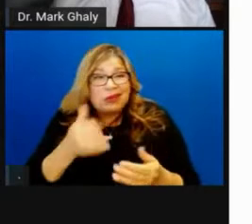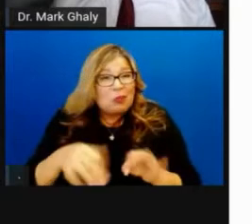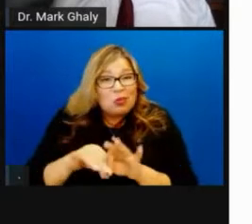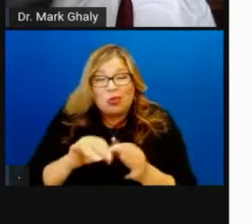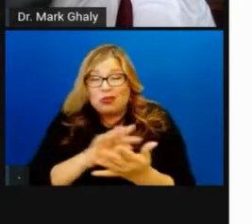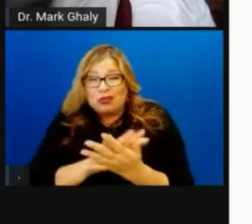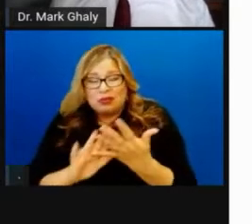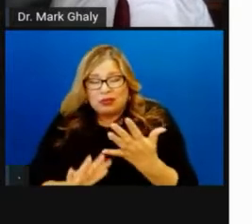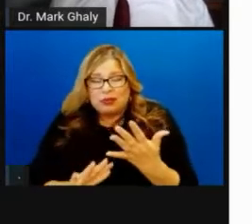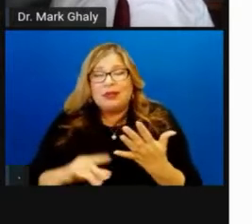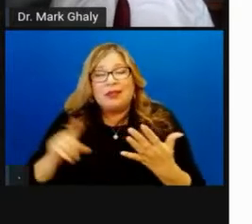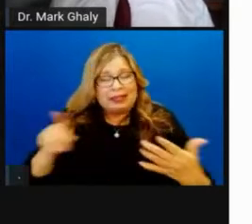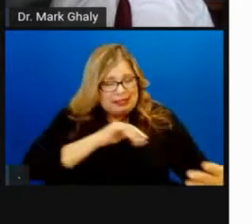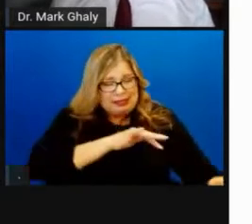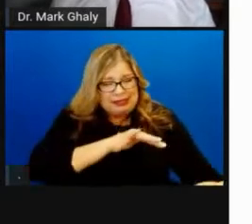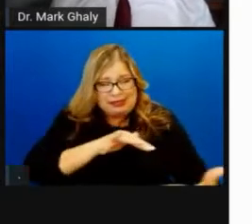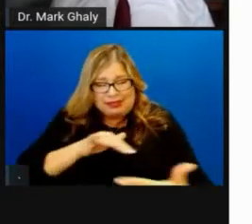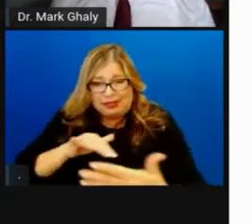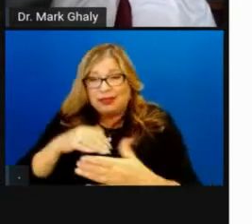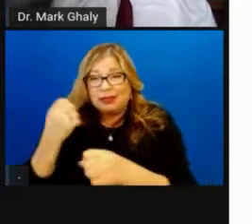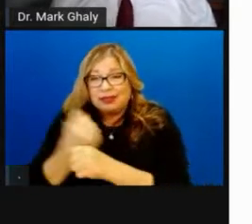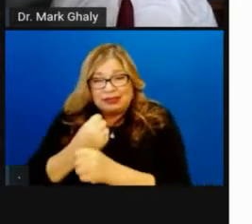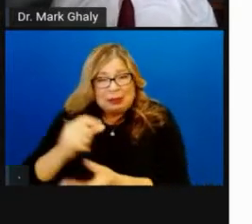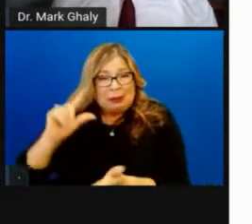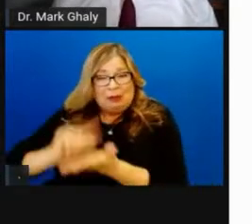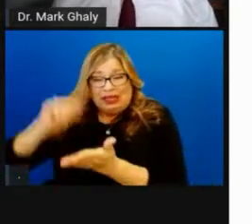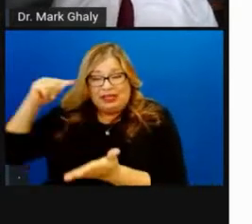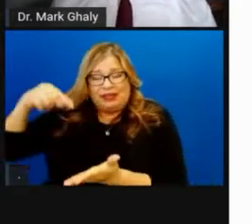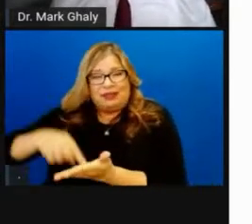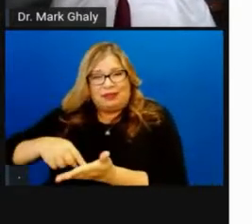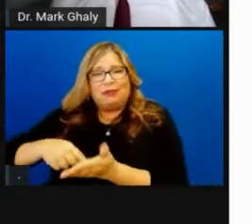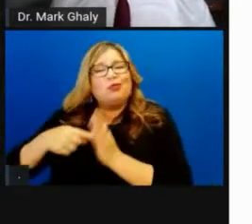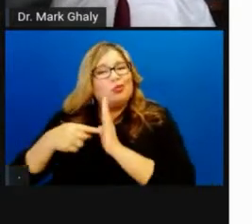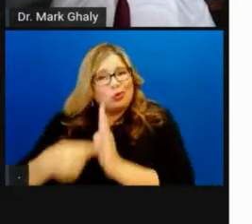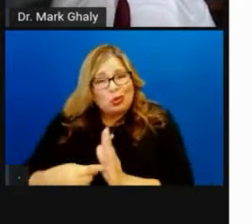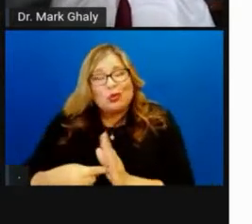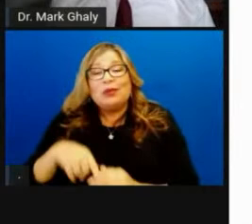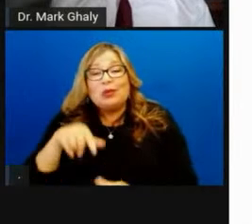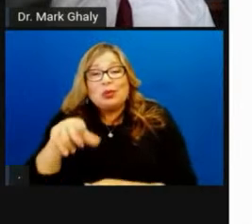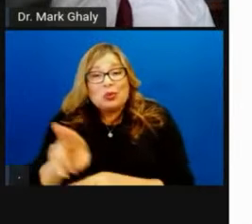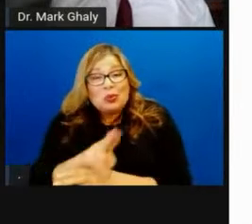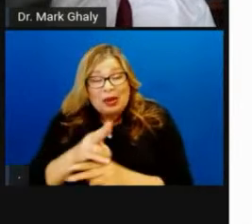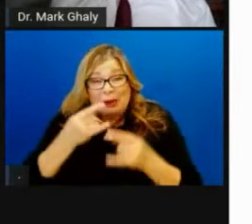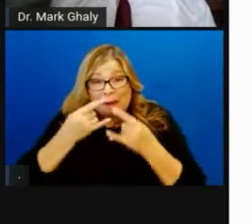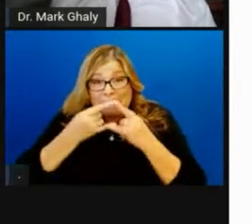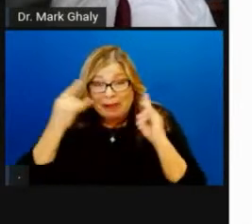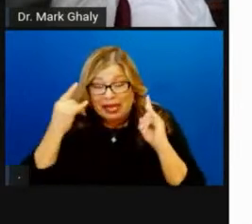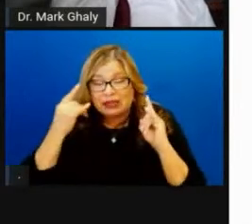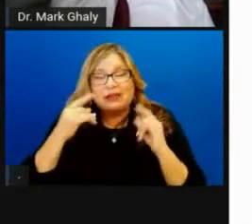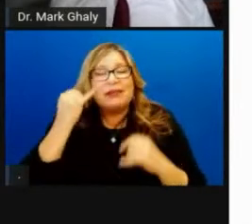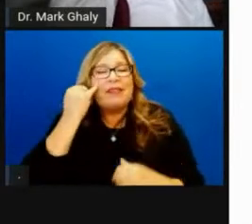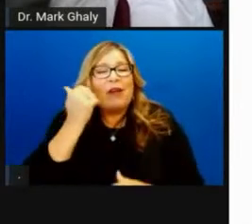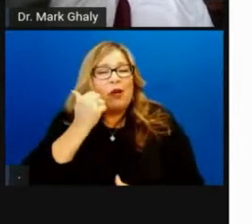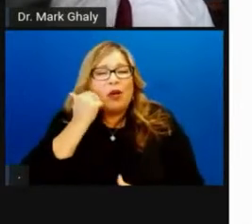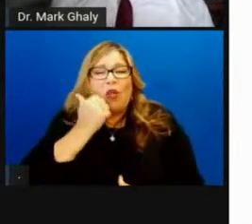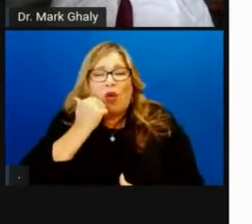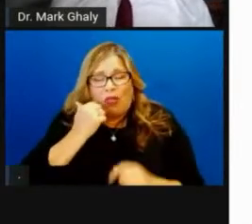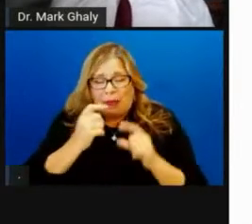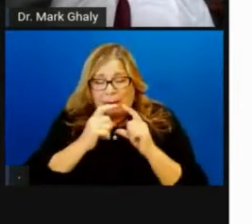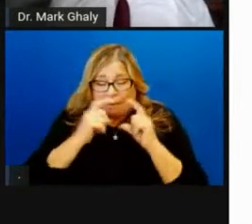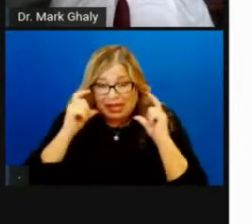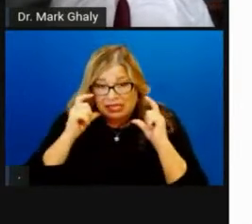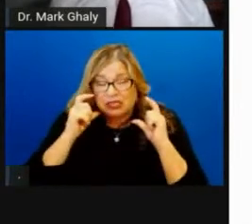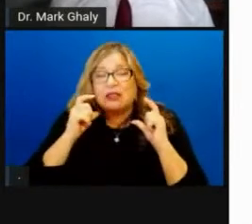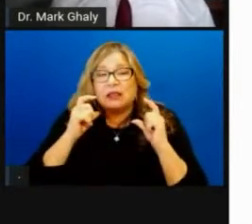recently, was that versus no mask, wearing a cloth mask reduced your odds of